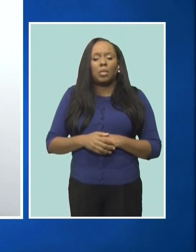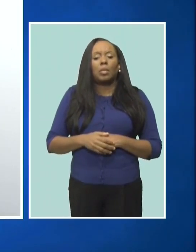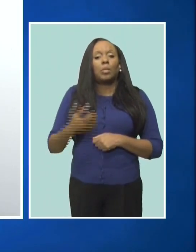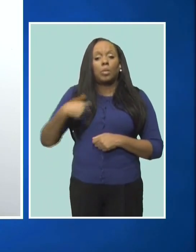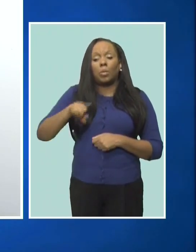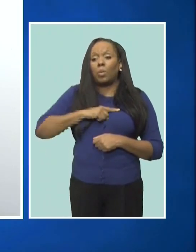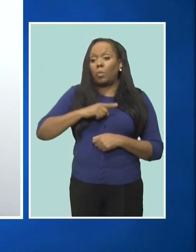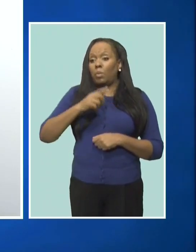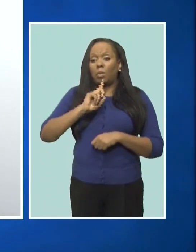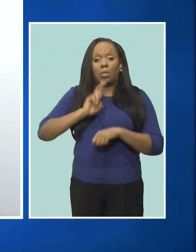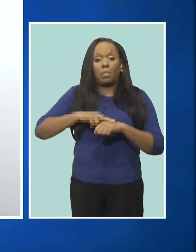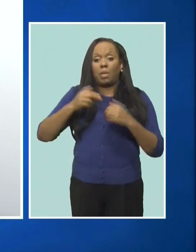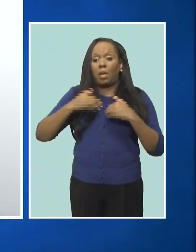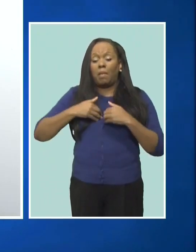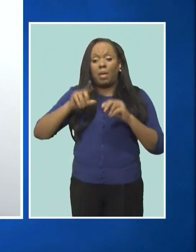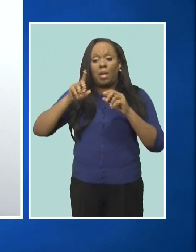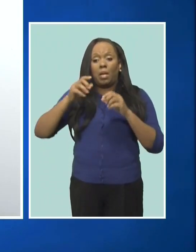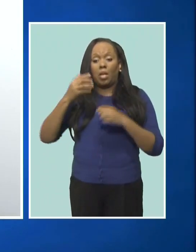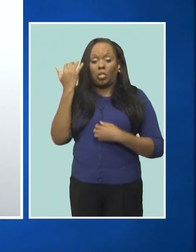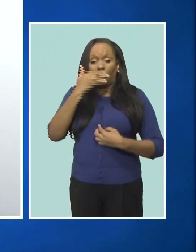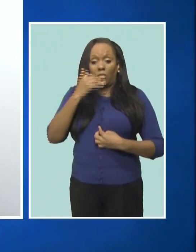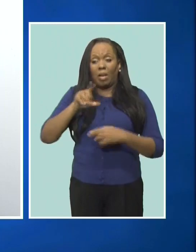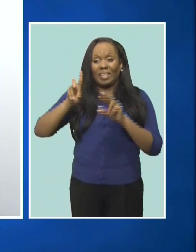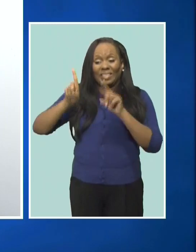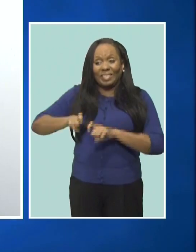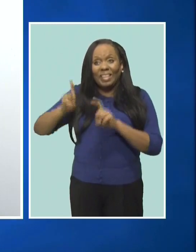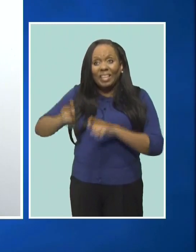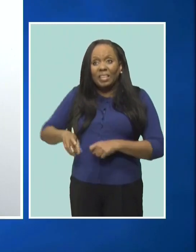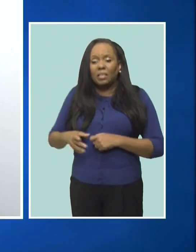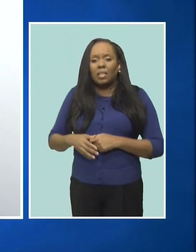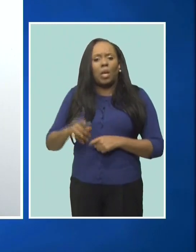test, and some of that is coming up with some alarming